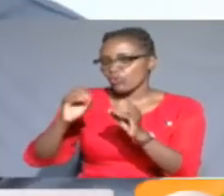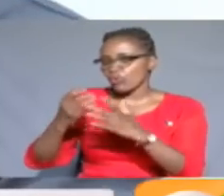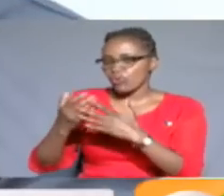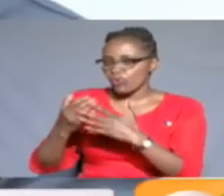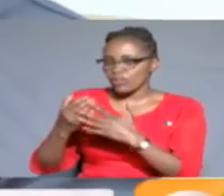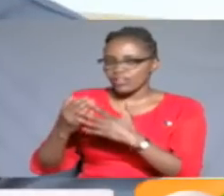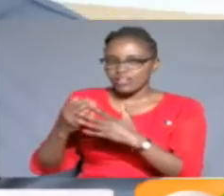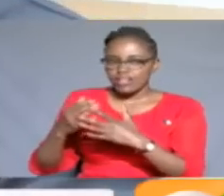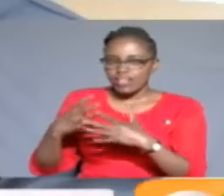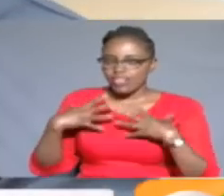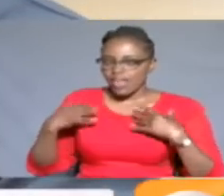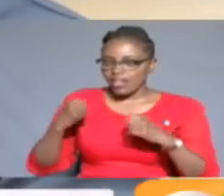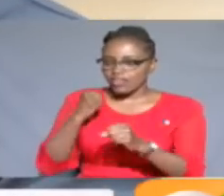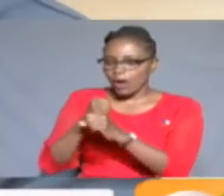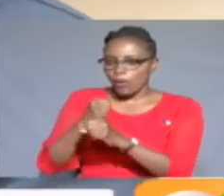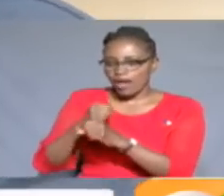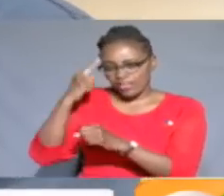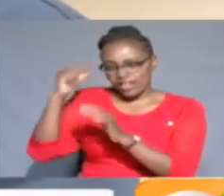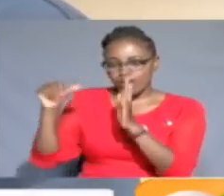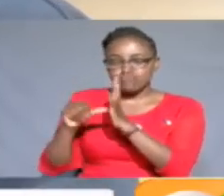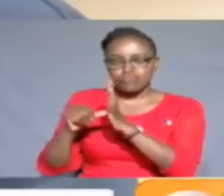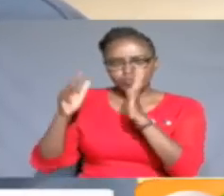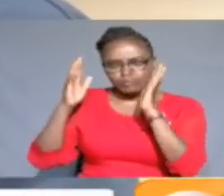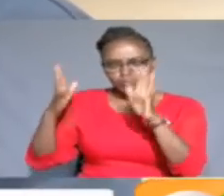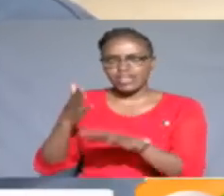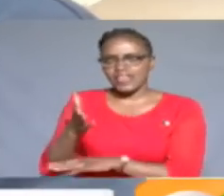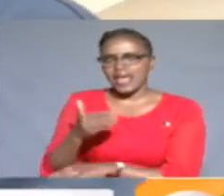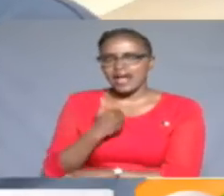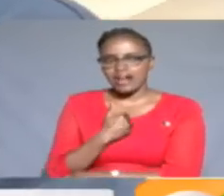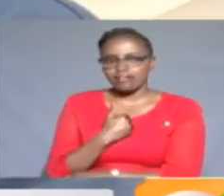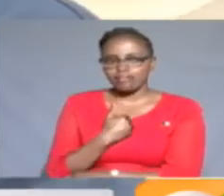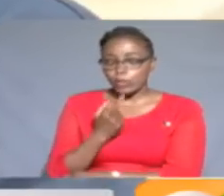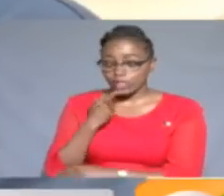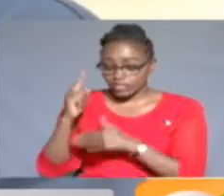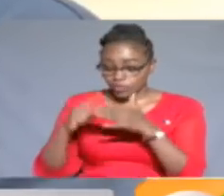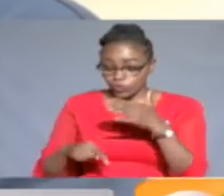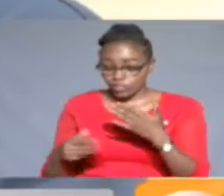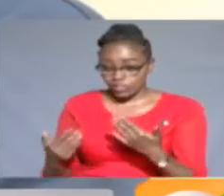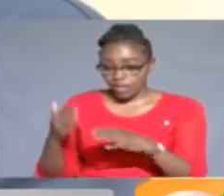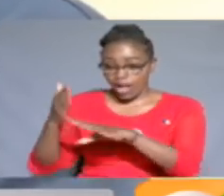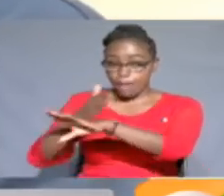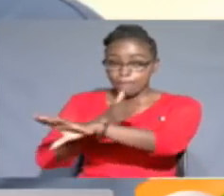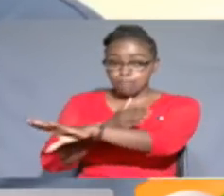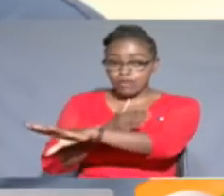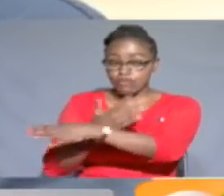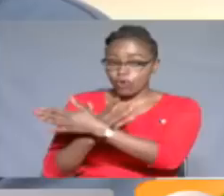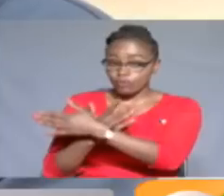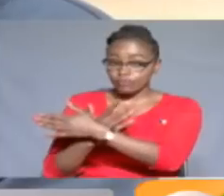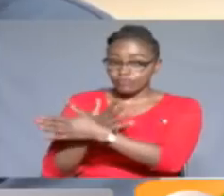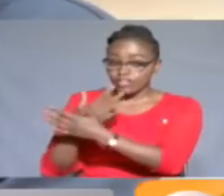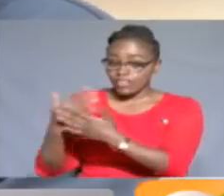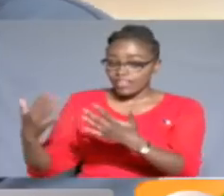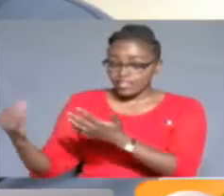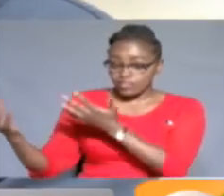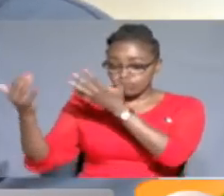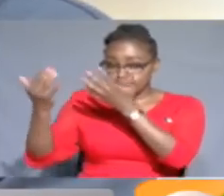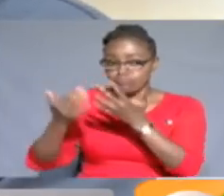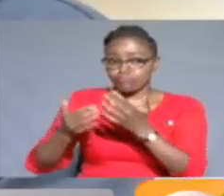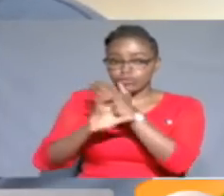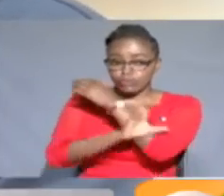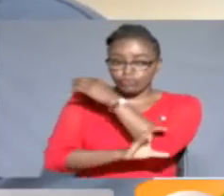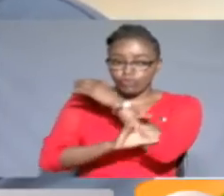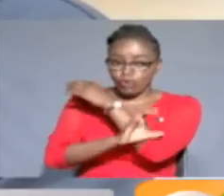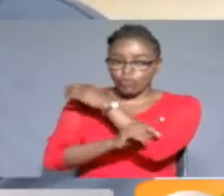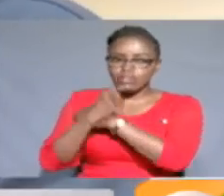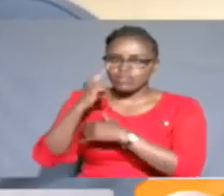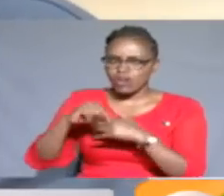mess. I think I should be able to say that. What we were saying before the equipment was actually brought into this country is that